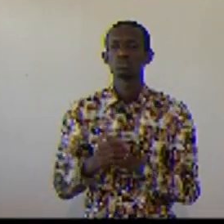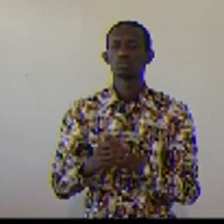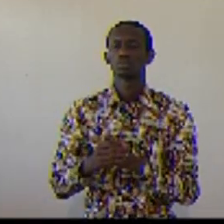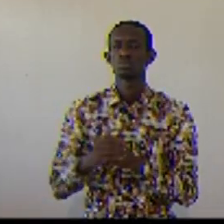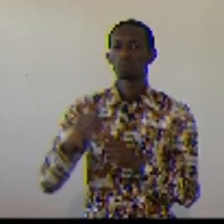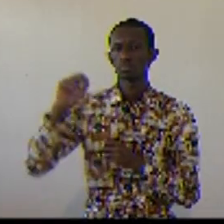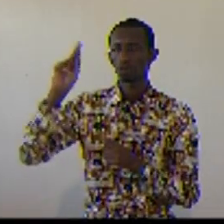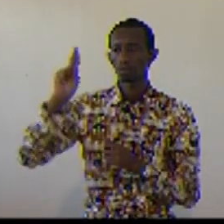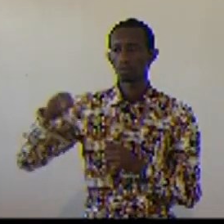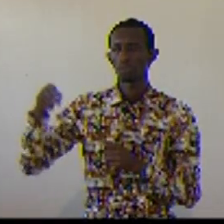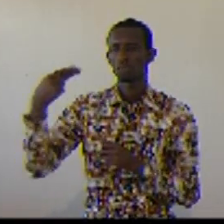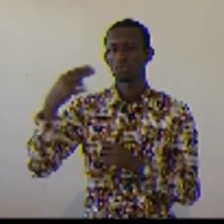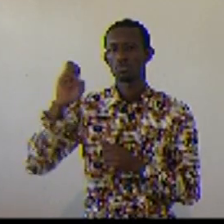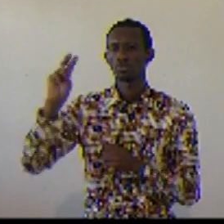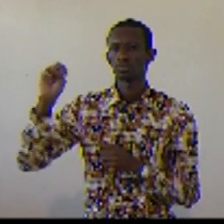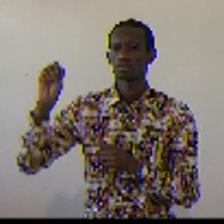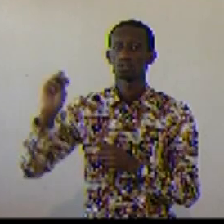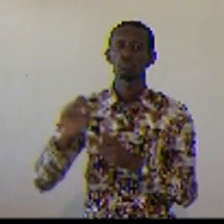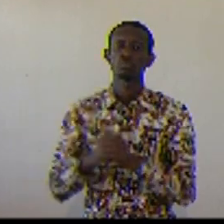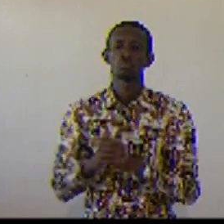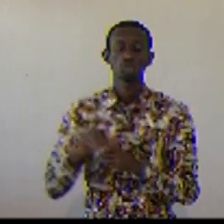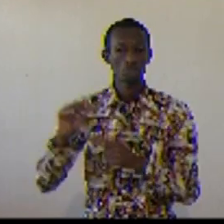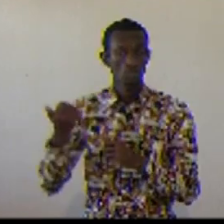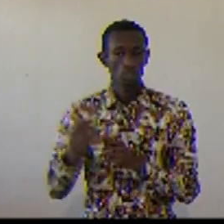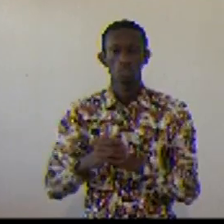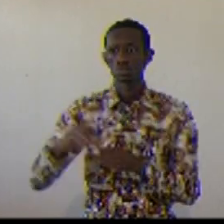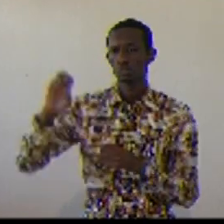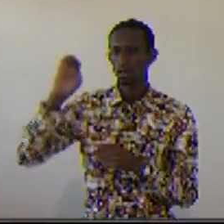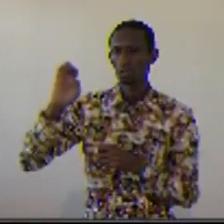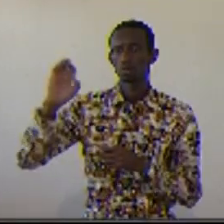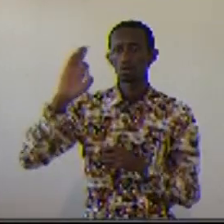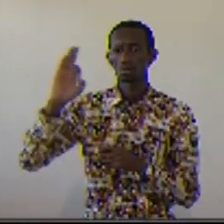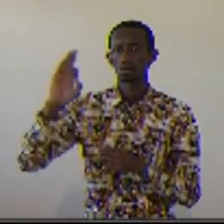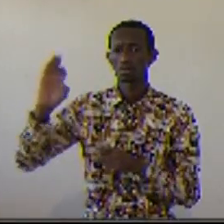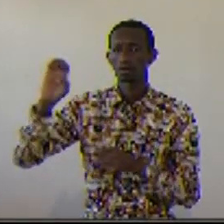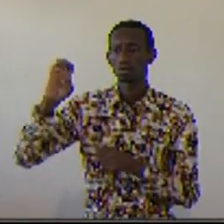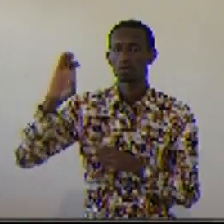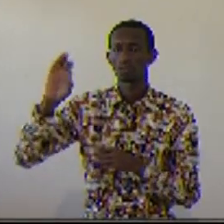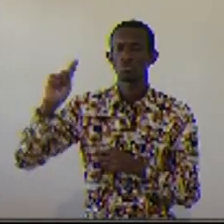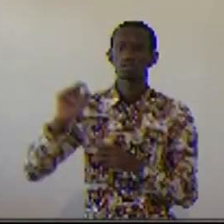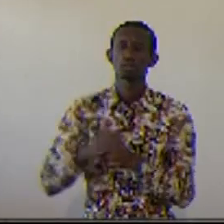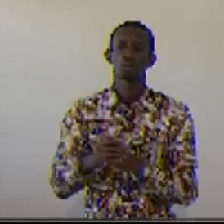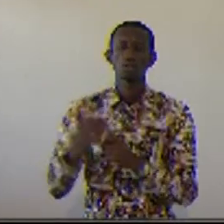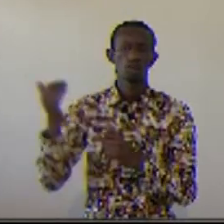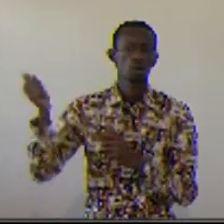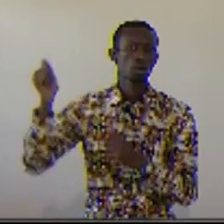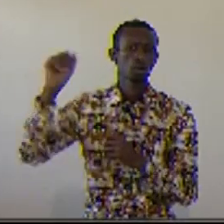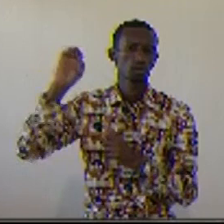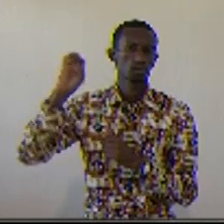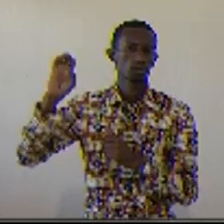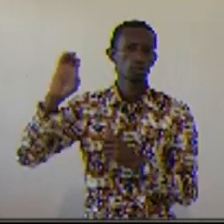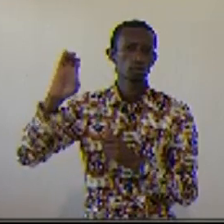of substituents on the acidity of phenol.